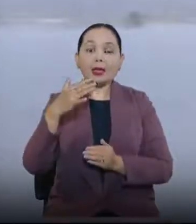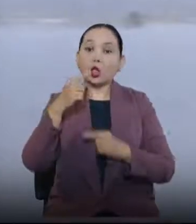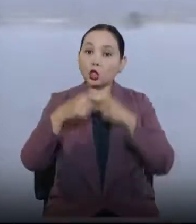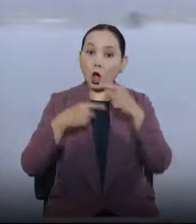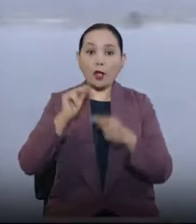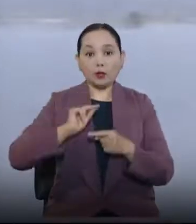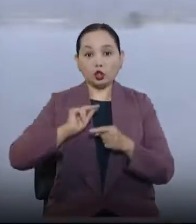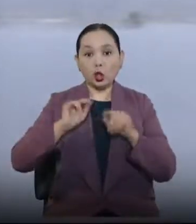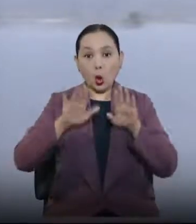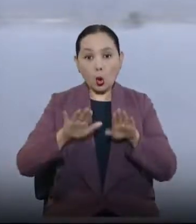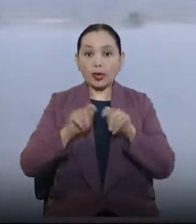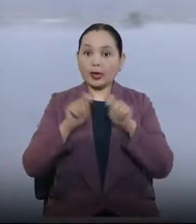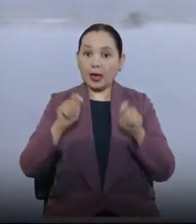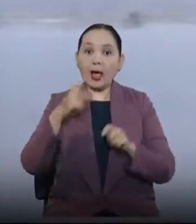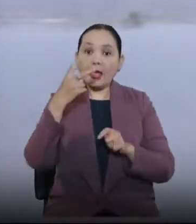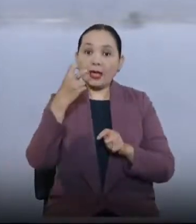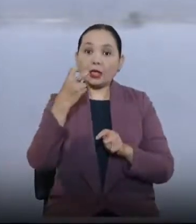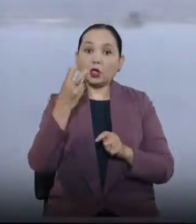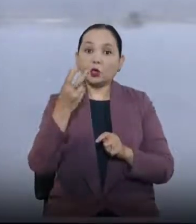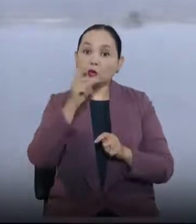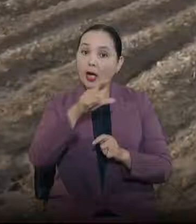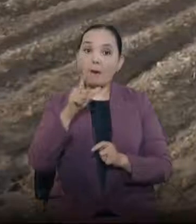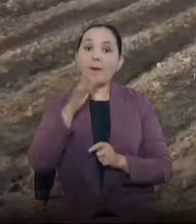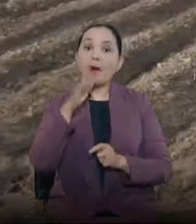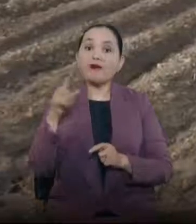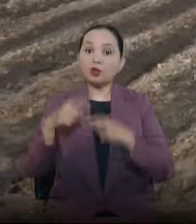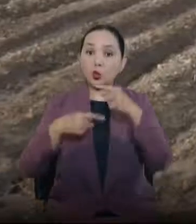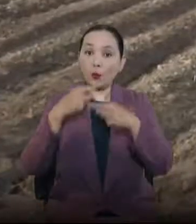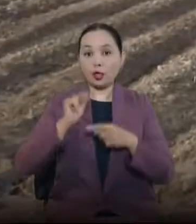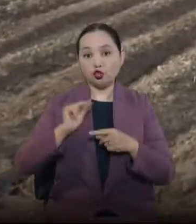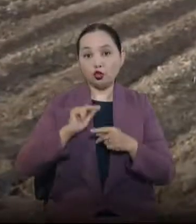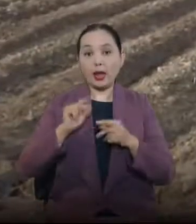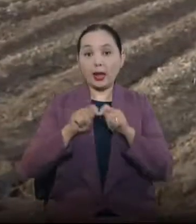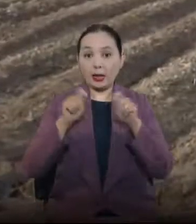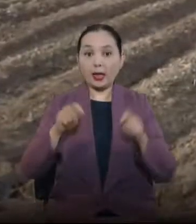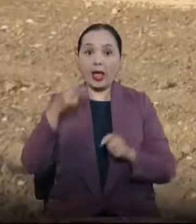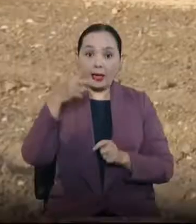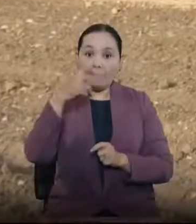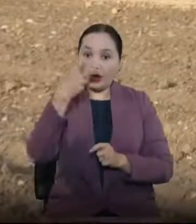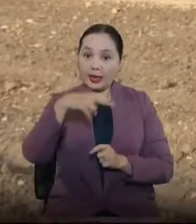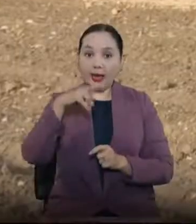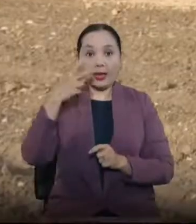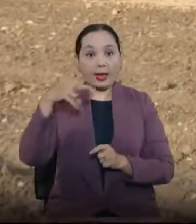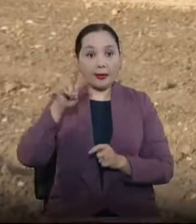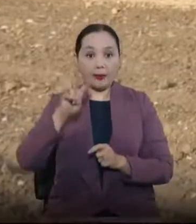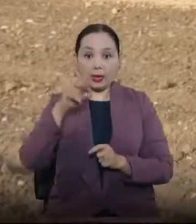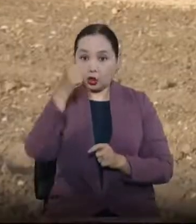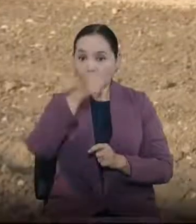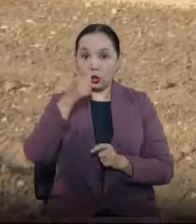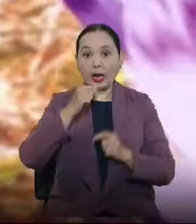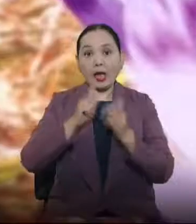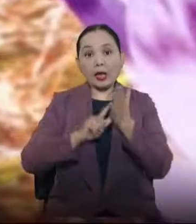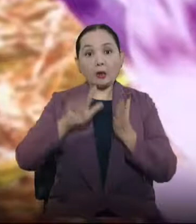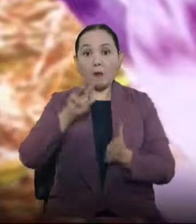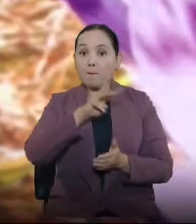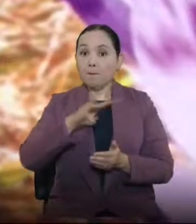ish o'rinlari hamda 200 ta mavsumiy ish o'rinlari yaratildi. Ma'lumot uchun, tumanda 2020-2022 yillarda jami 75